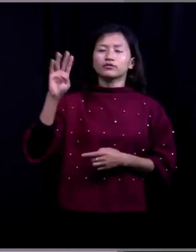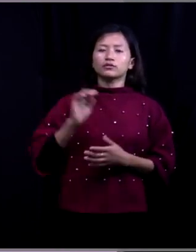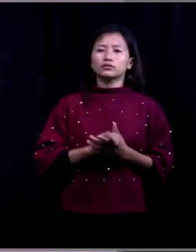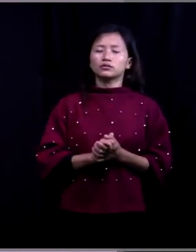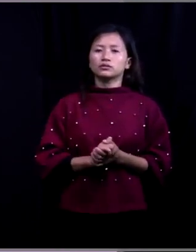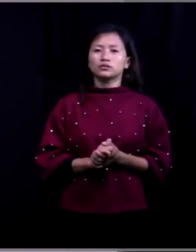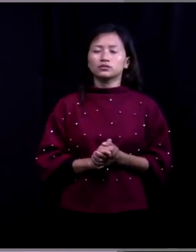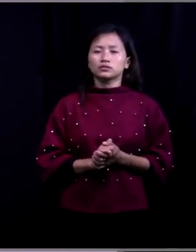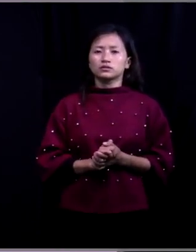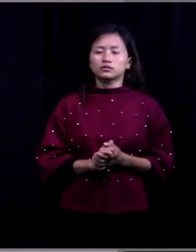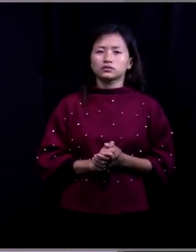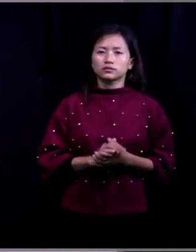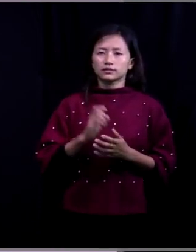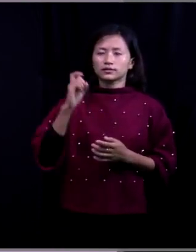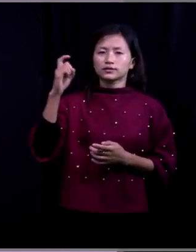We will get